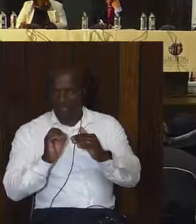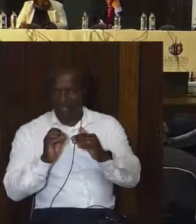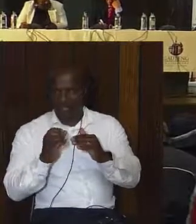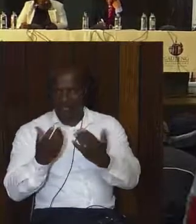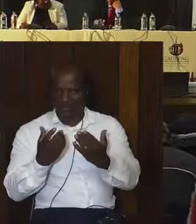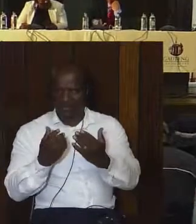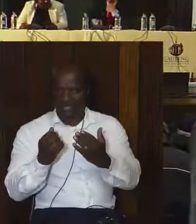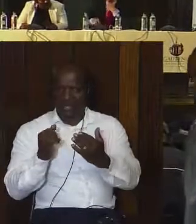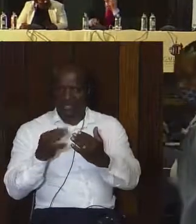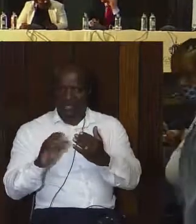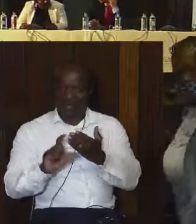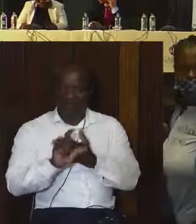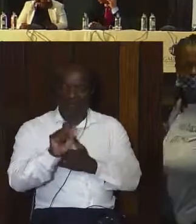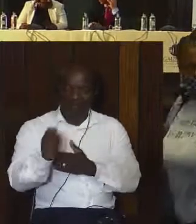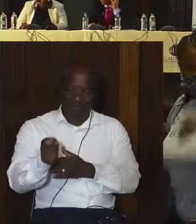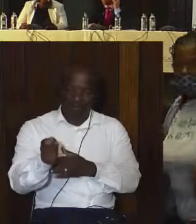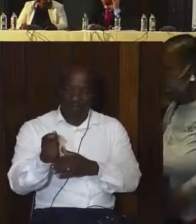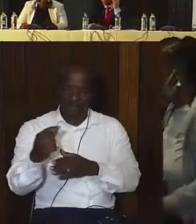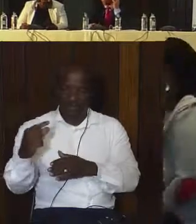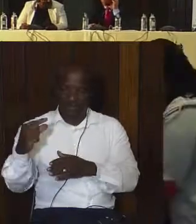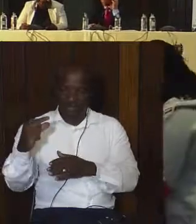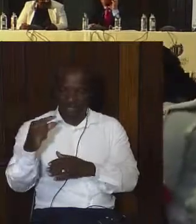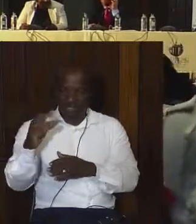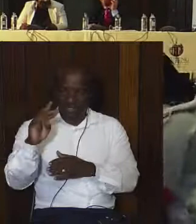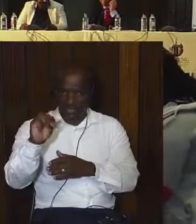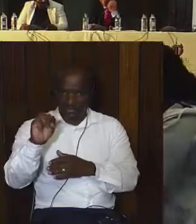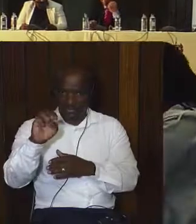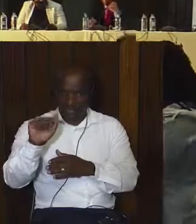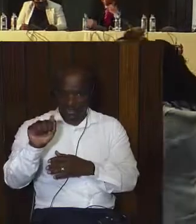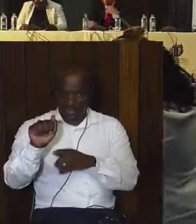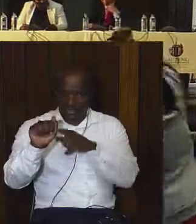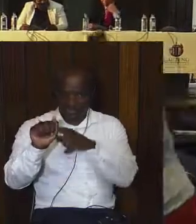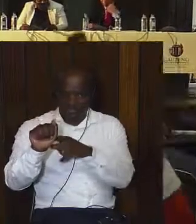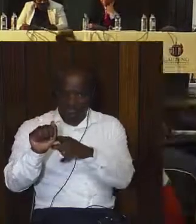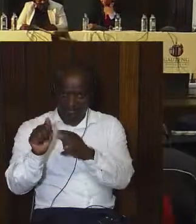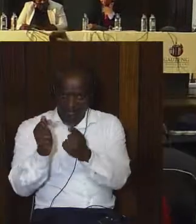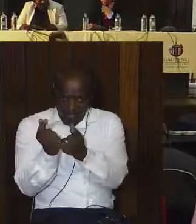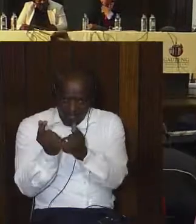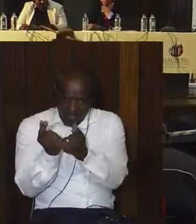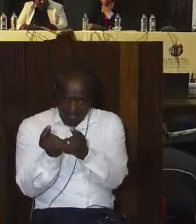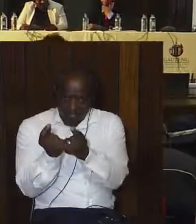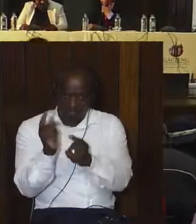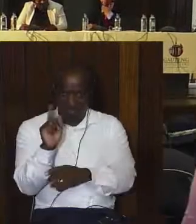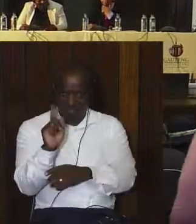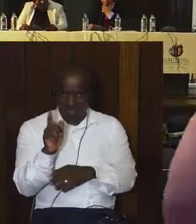GMA going to do? Can you clarify to us